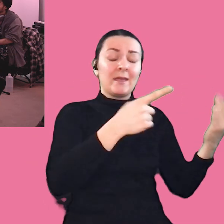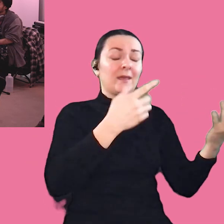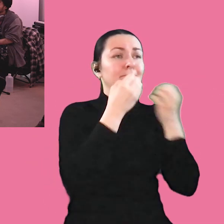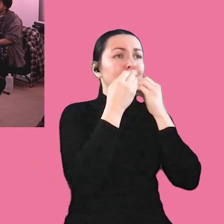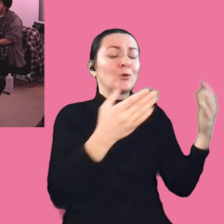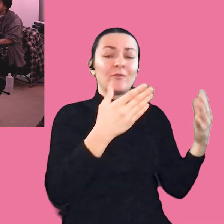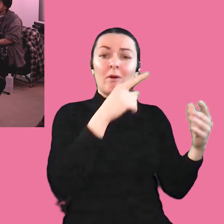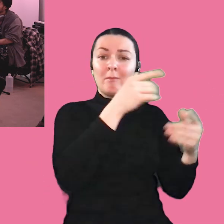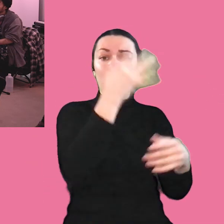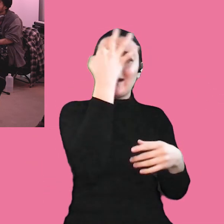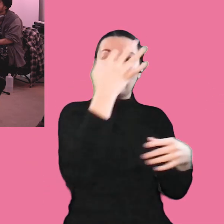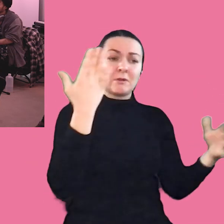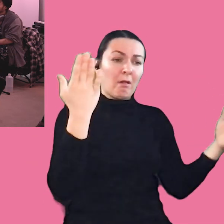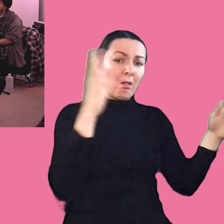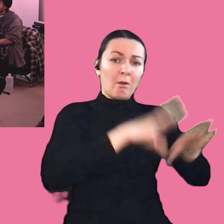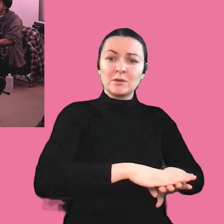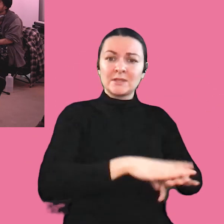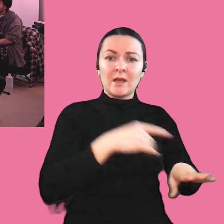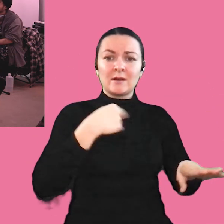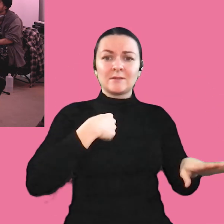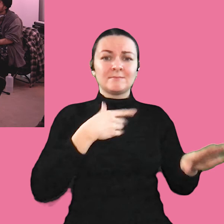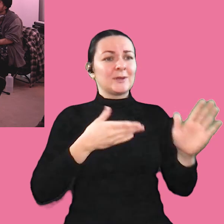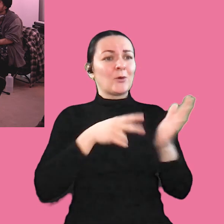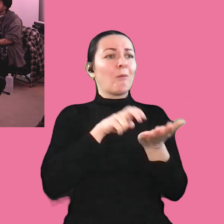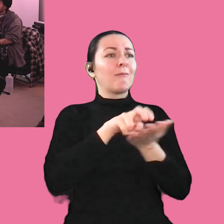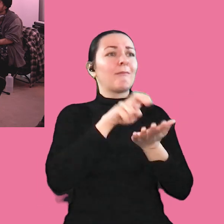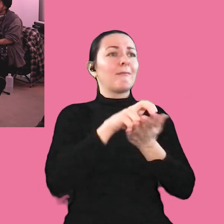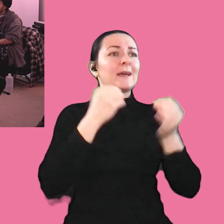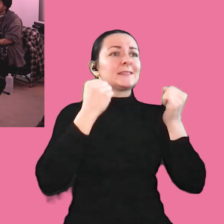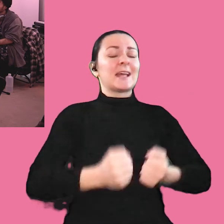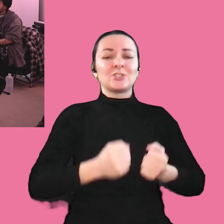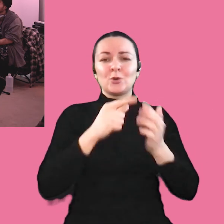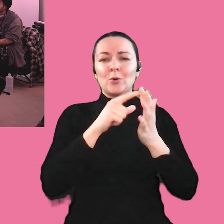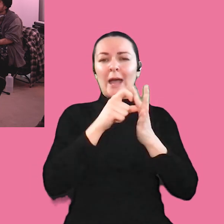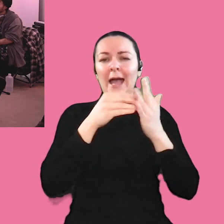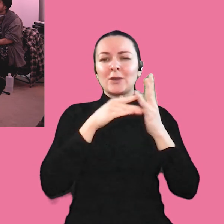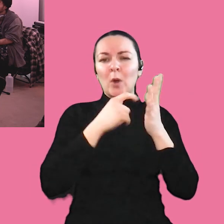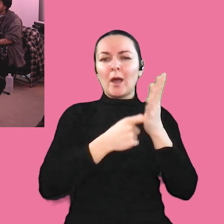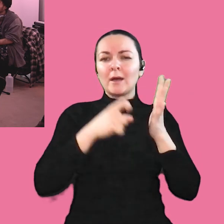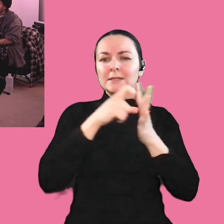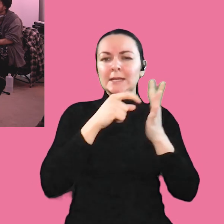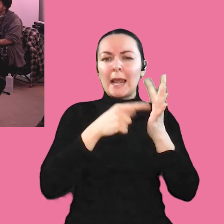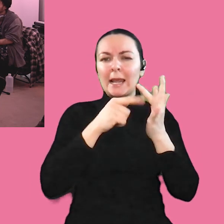down. And I just remember as a kid going past the statue of Edward Lister that was in there, and people used to put